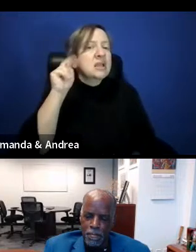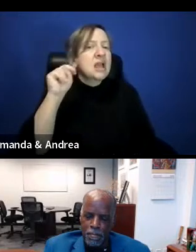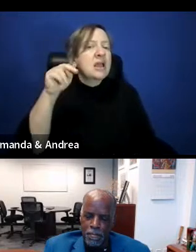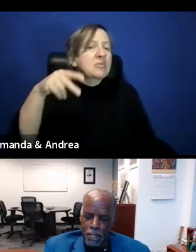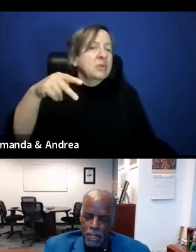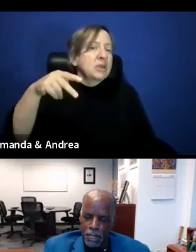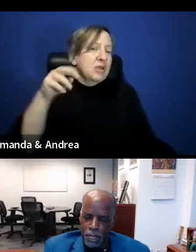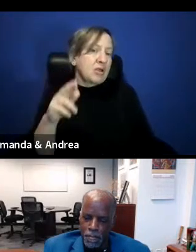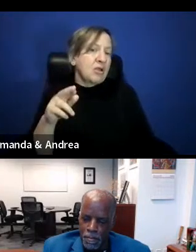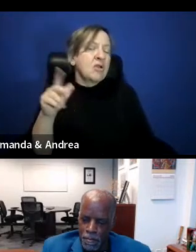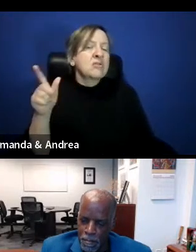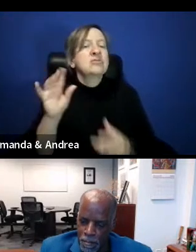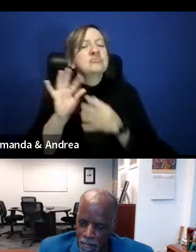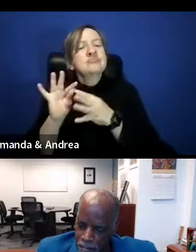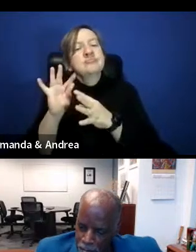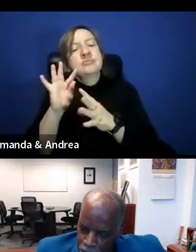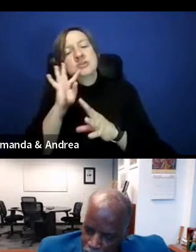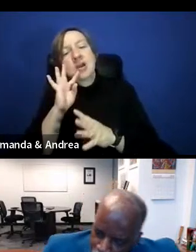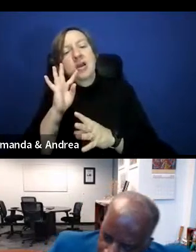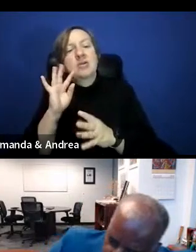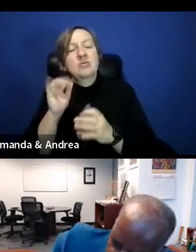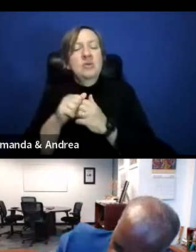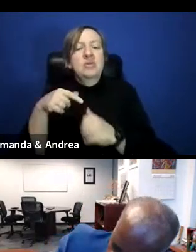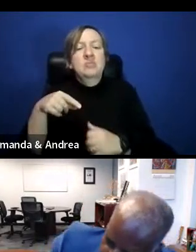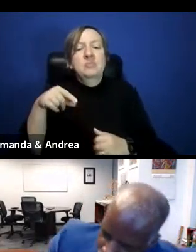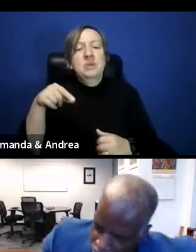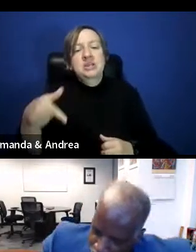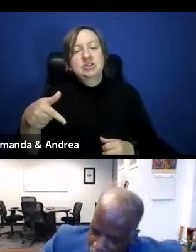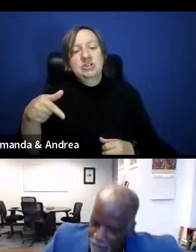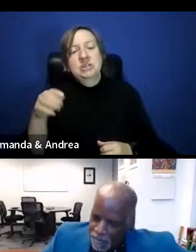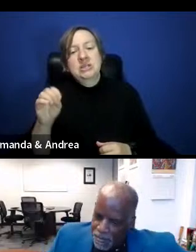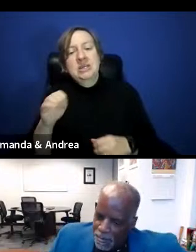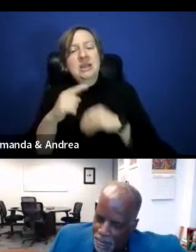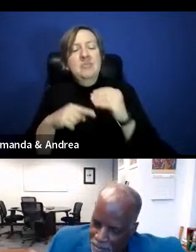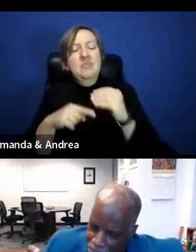were having a conversation with PGE about rate increases and